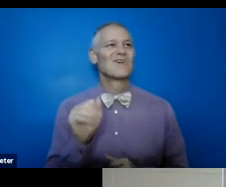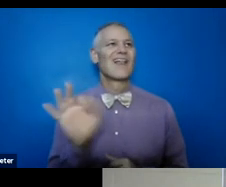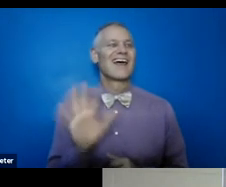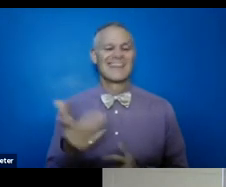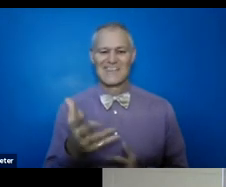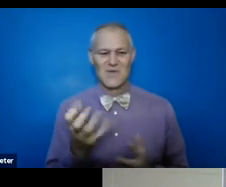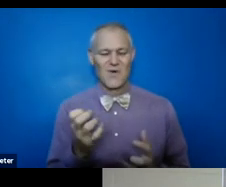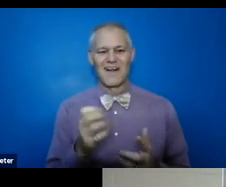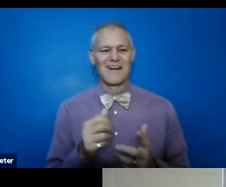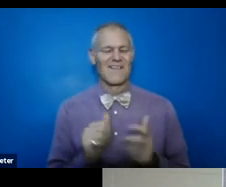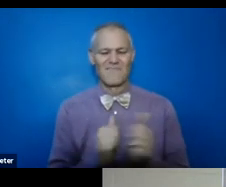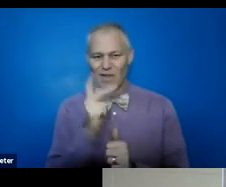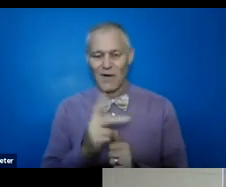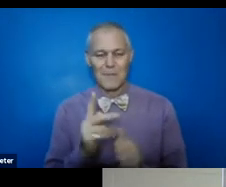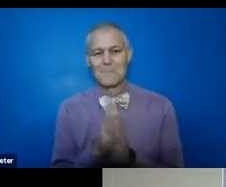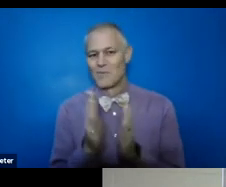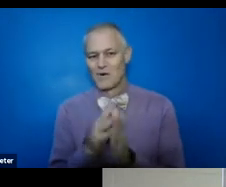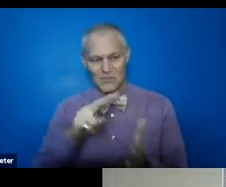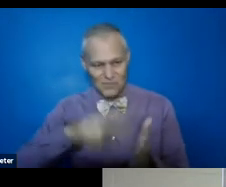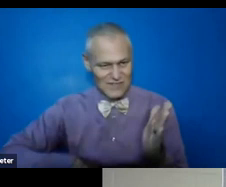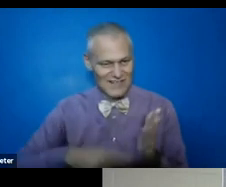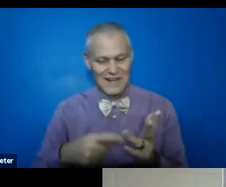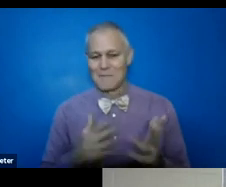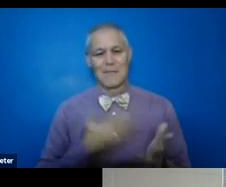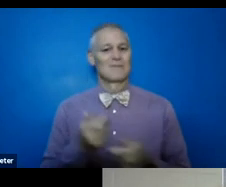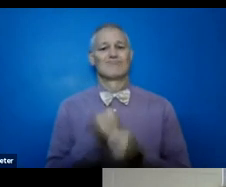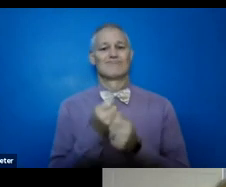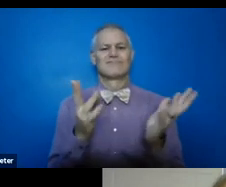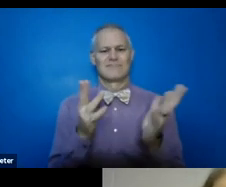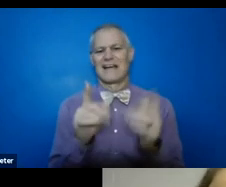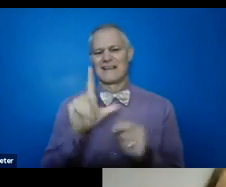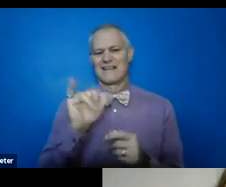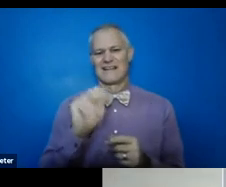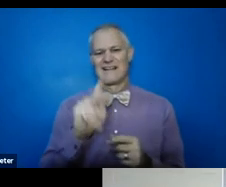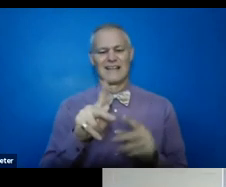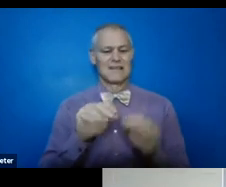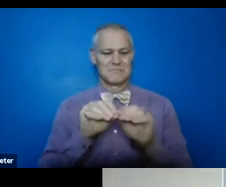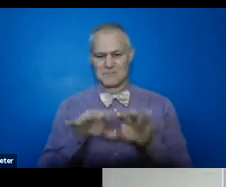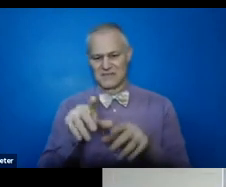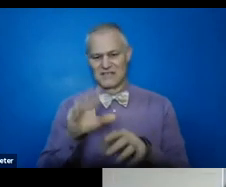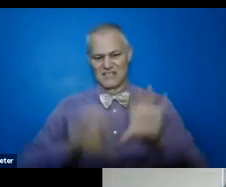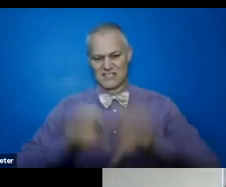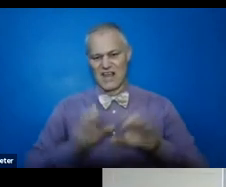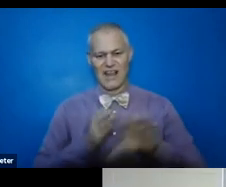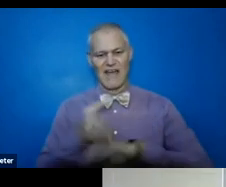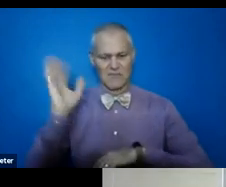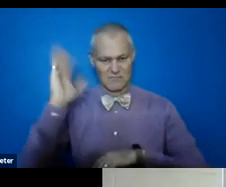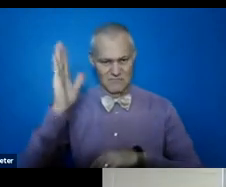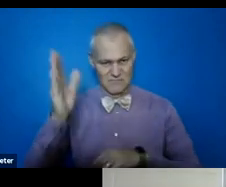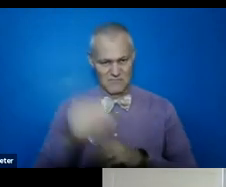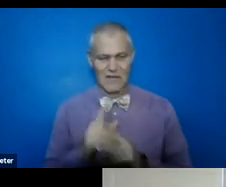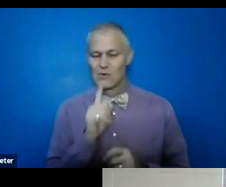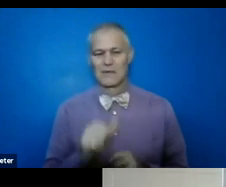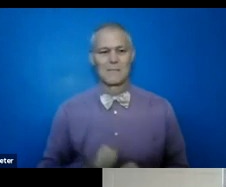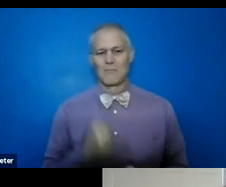like follow on reading material, I'm happy to provide it, and I'll make links in the chat when I'm finished. And actually I'm quite proud of